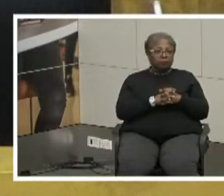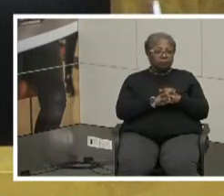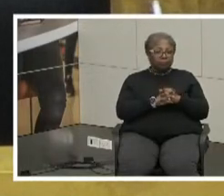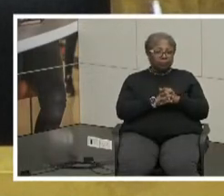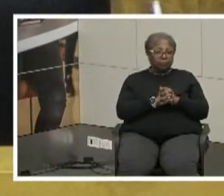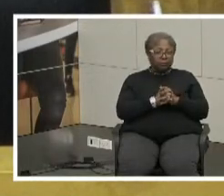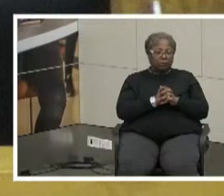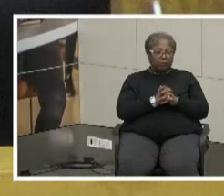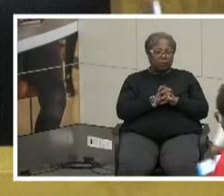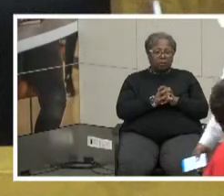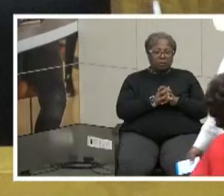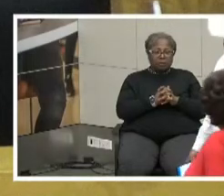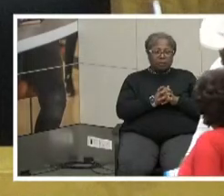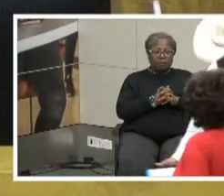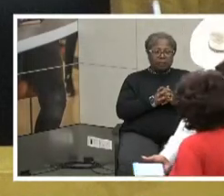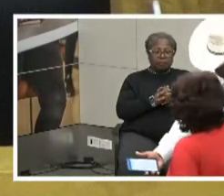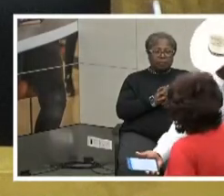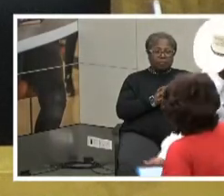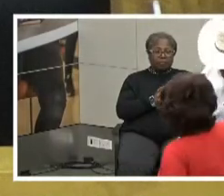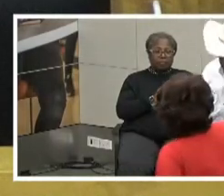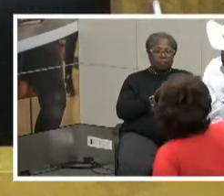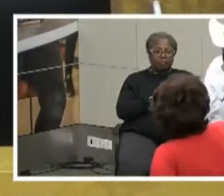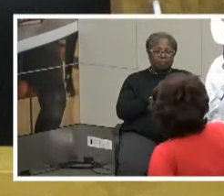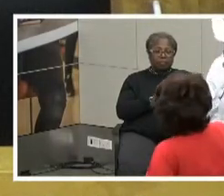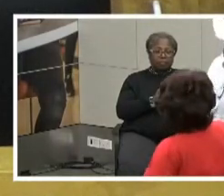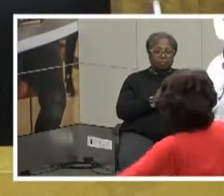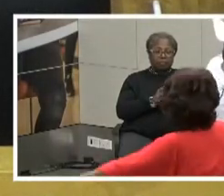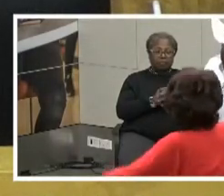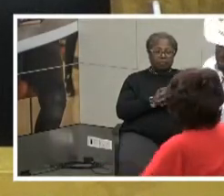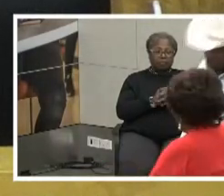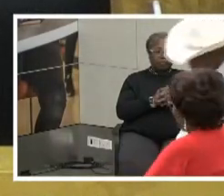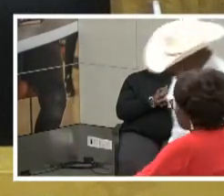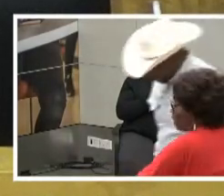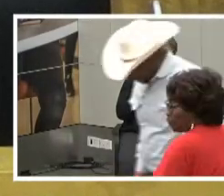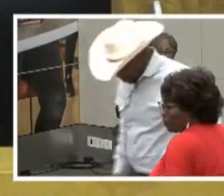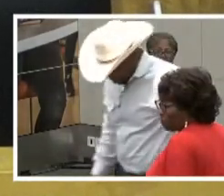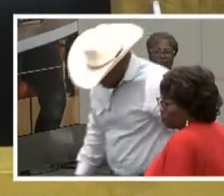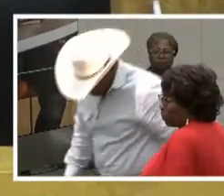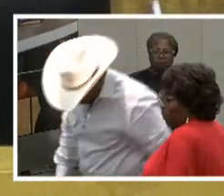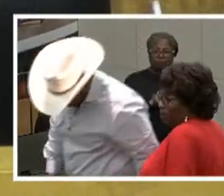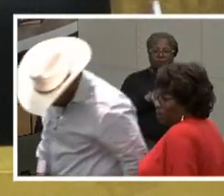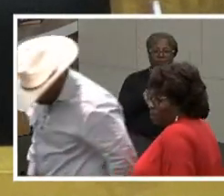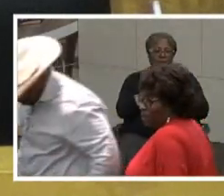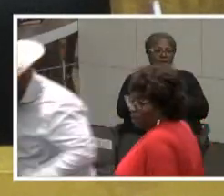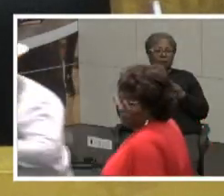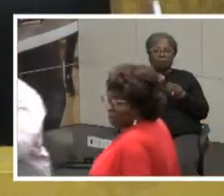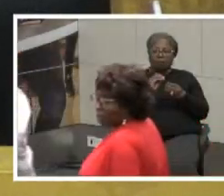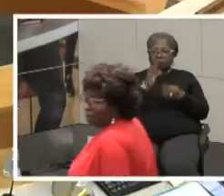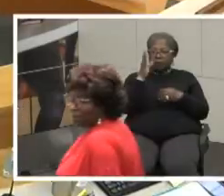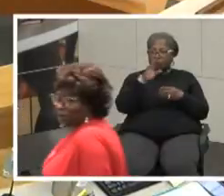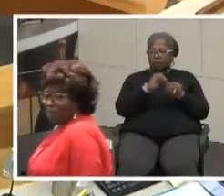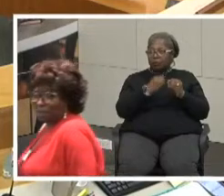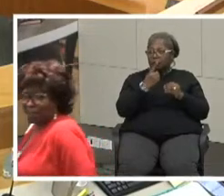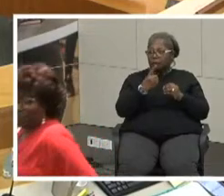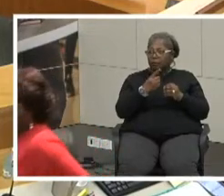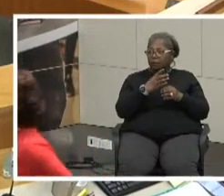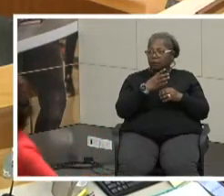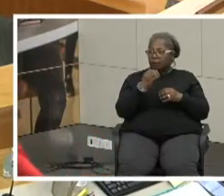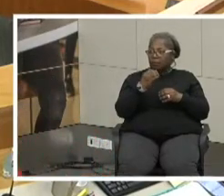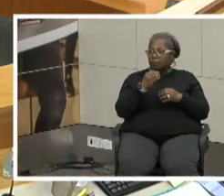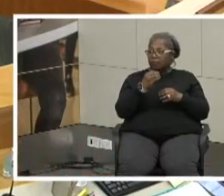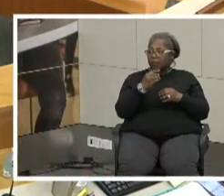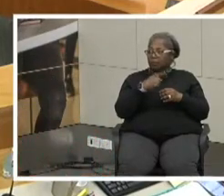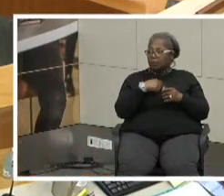then consecutive um groups of speakers so if you don't mind coming forward we'll start with speaker one and we